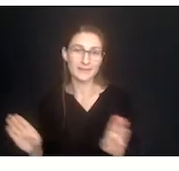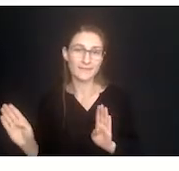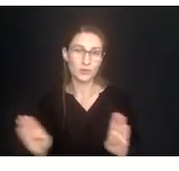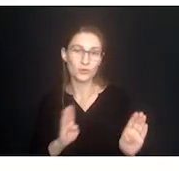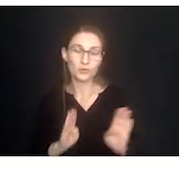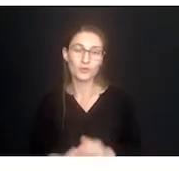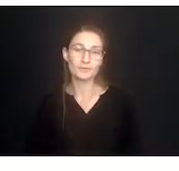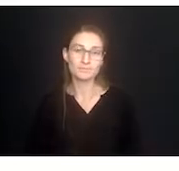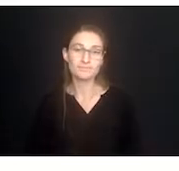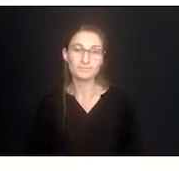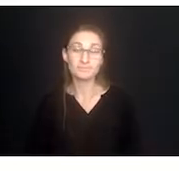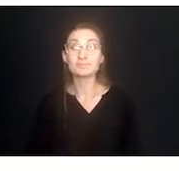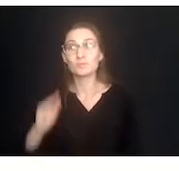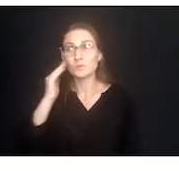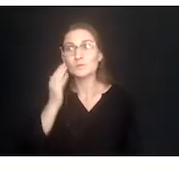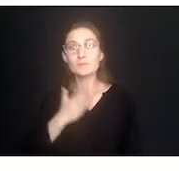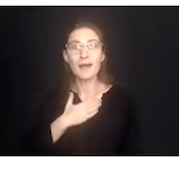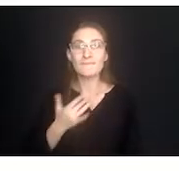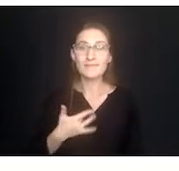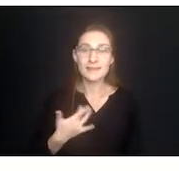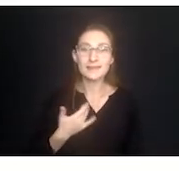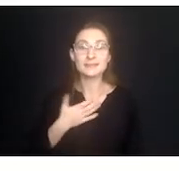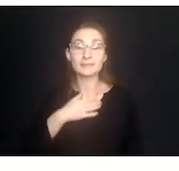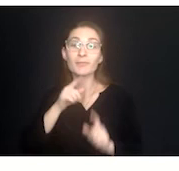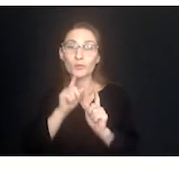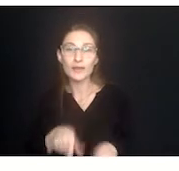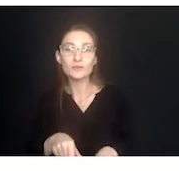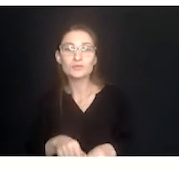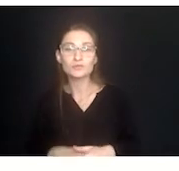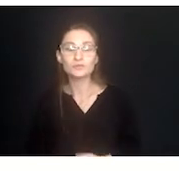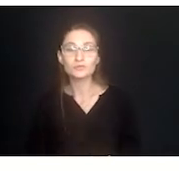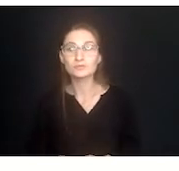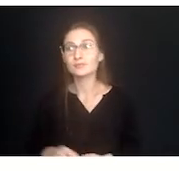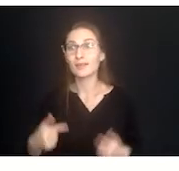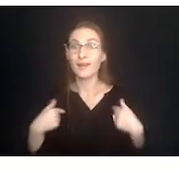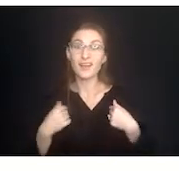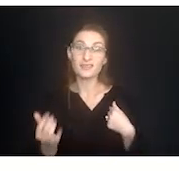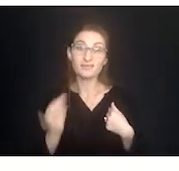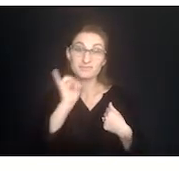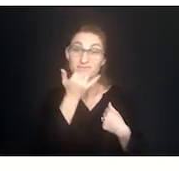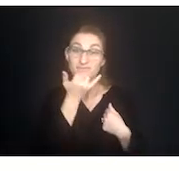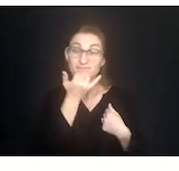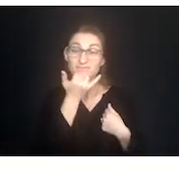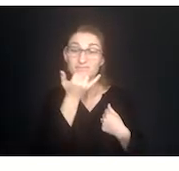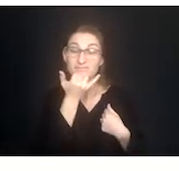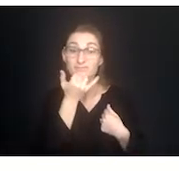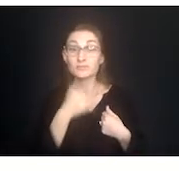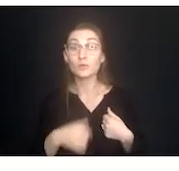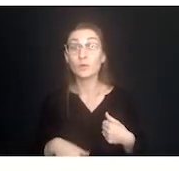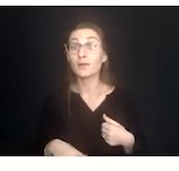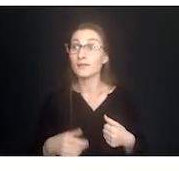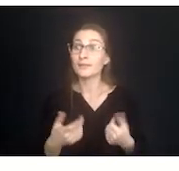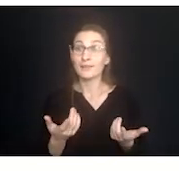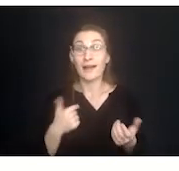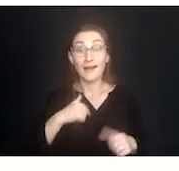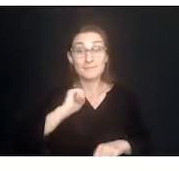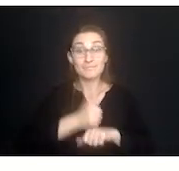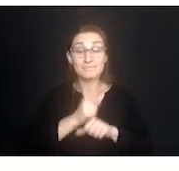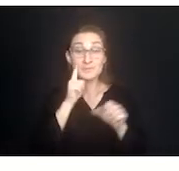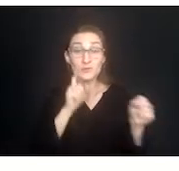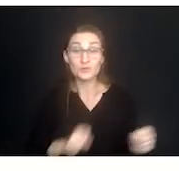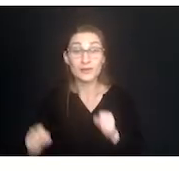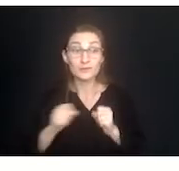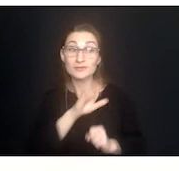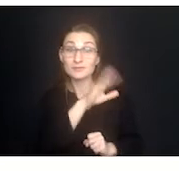brilliant kids, is intuitive to my behavior, feelings, and more importantly, reactions. So I have made mistakes, and one of the strategies I have